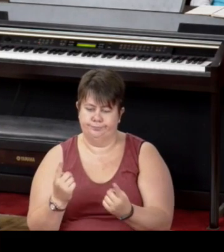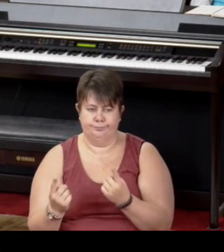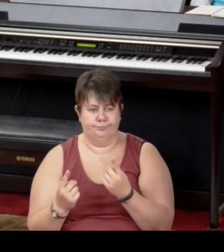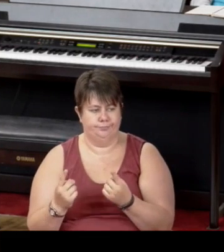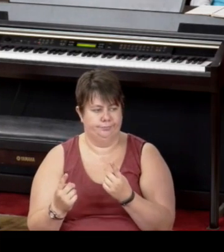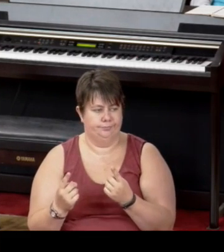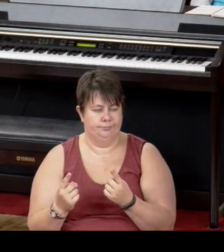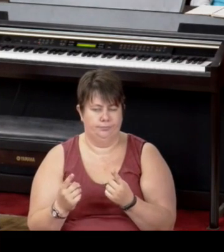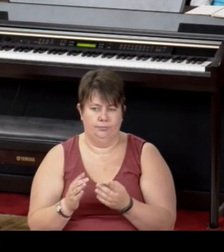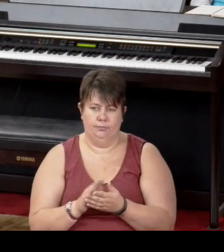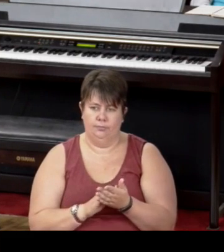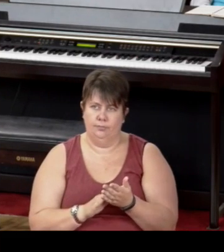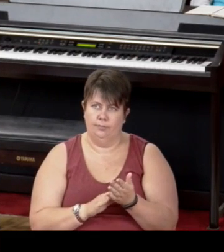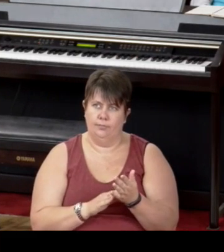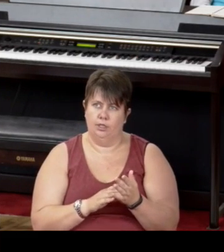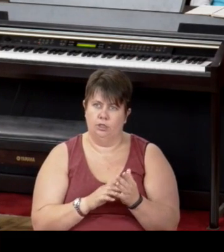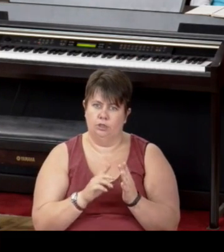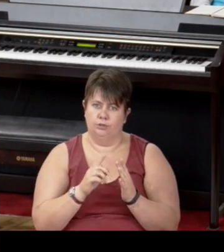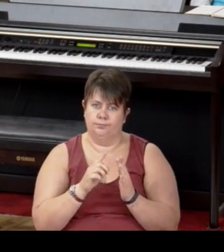to capture it.